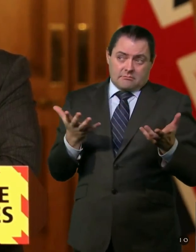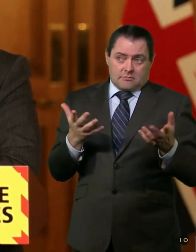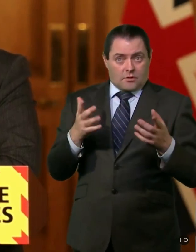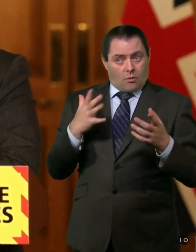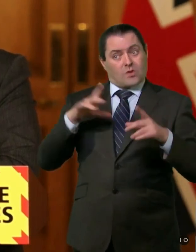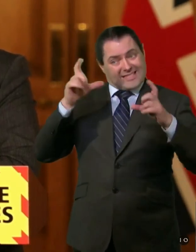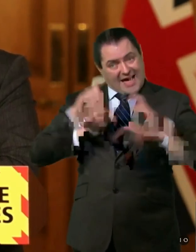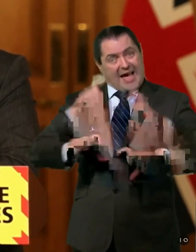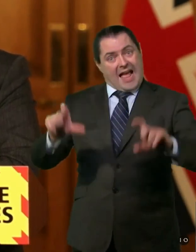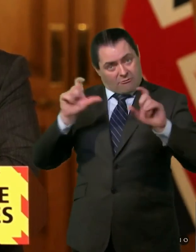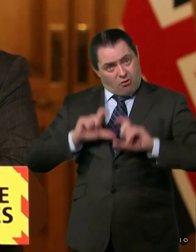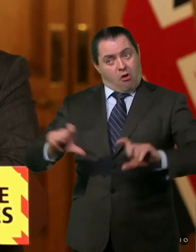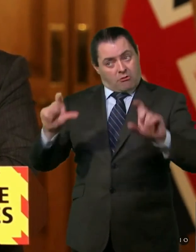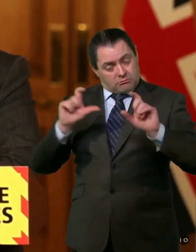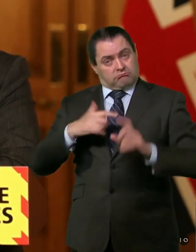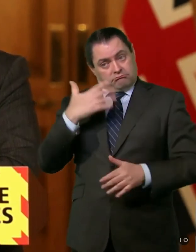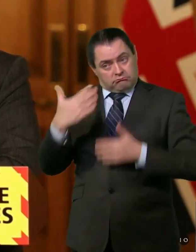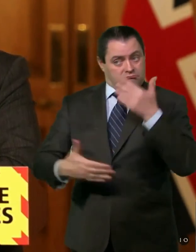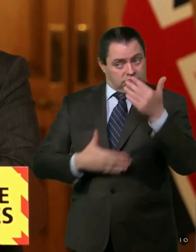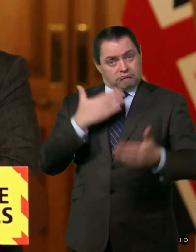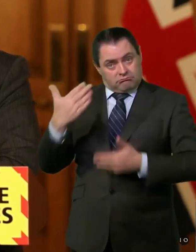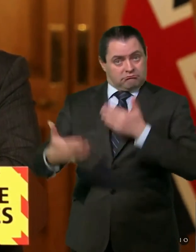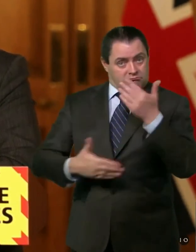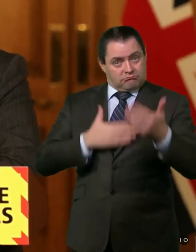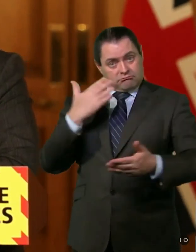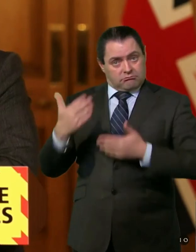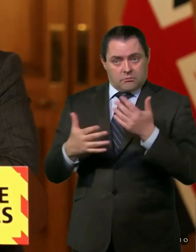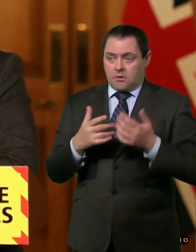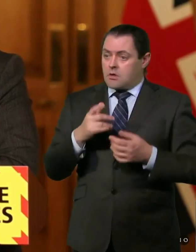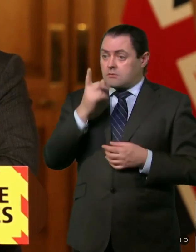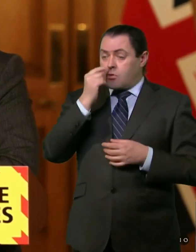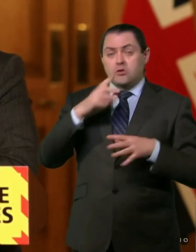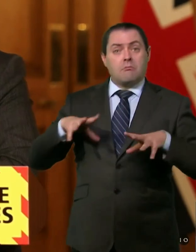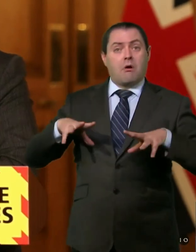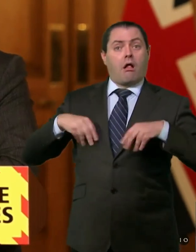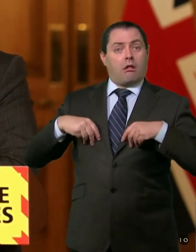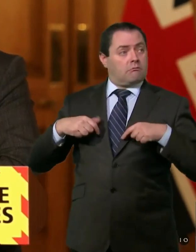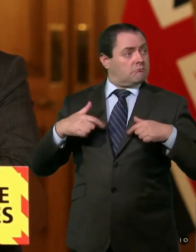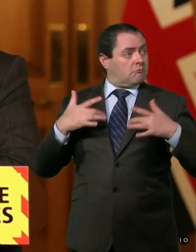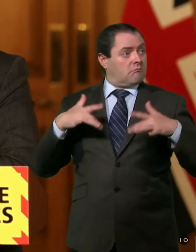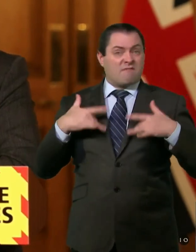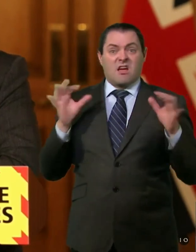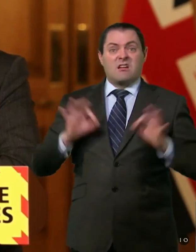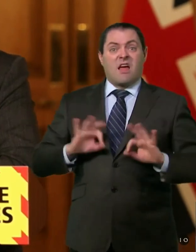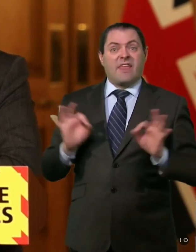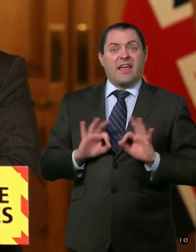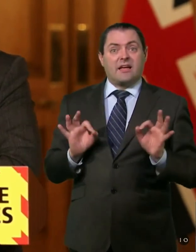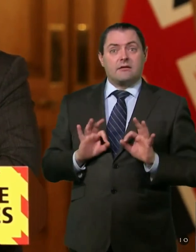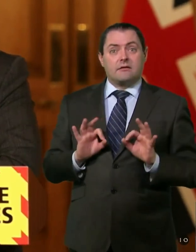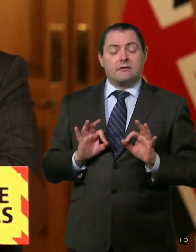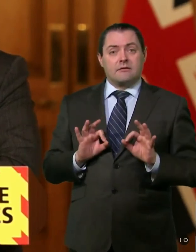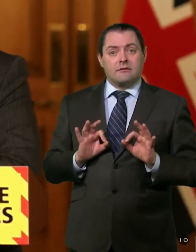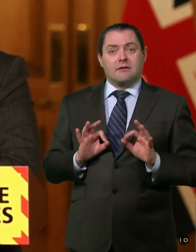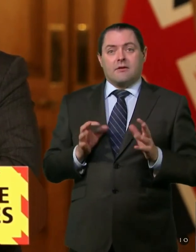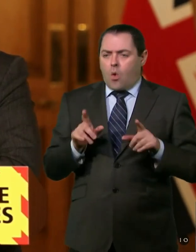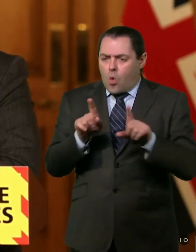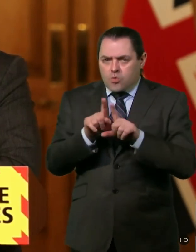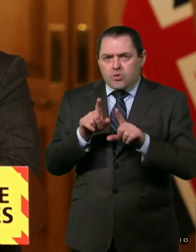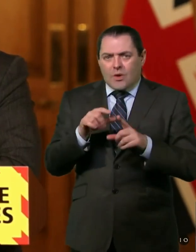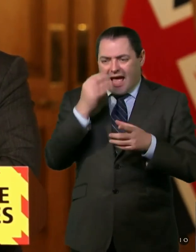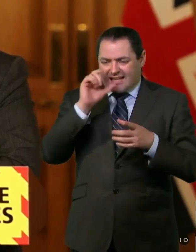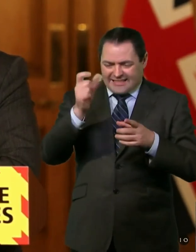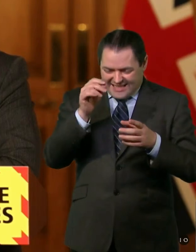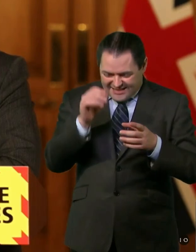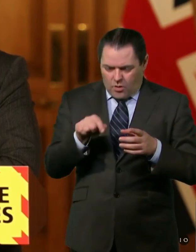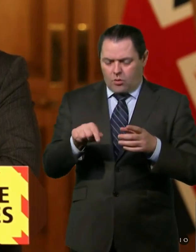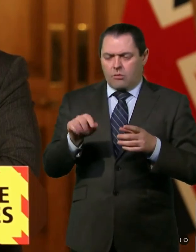up asymptomatic positives. It's not the whole answer, of course, but it is a very, very valuable thing to do that can help